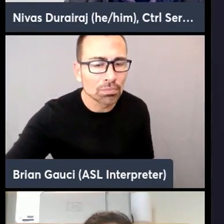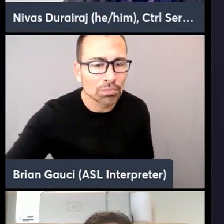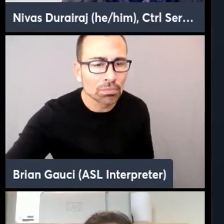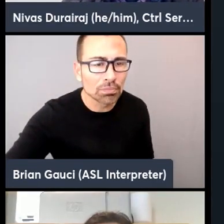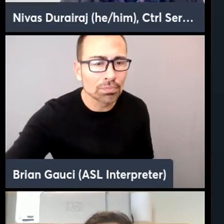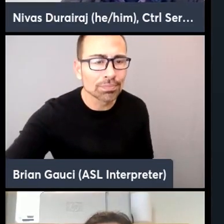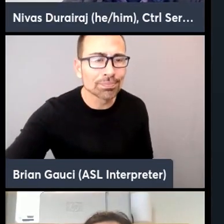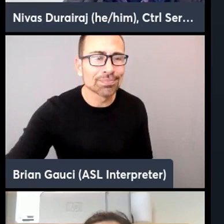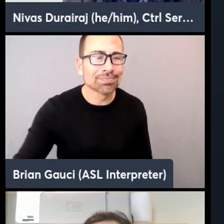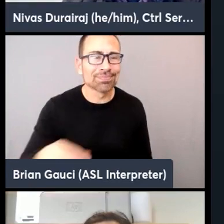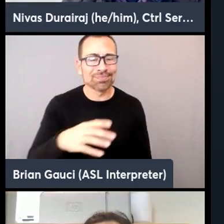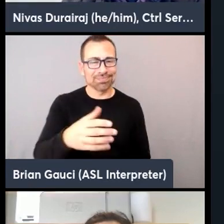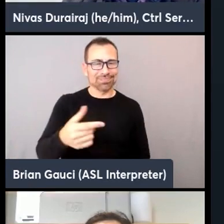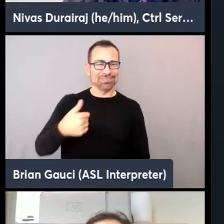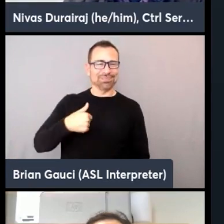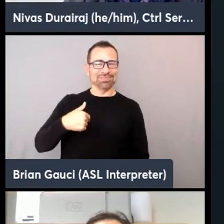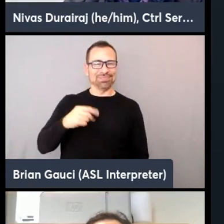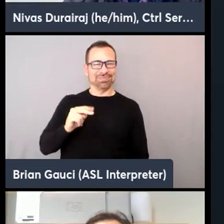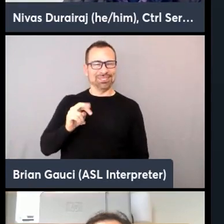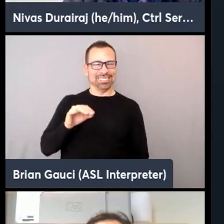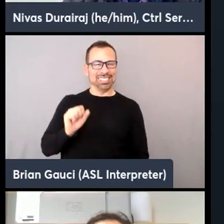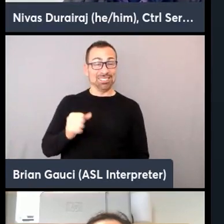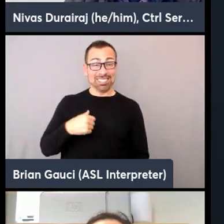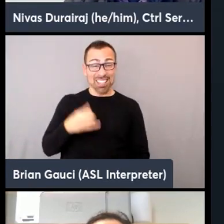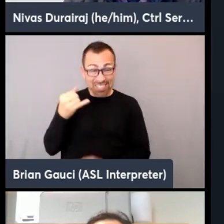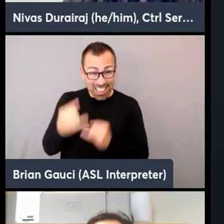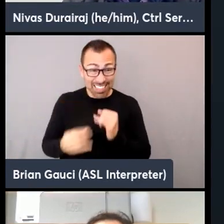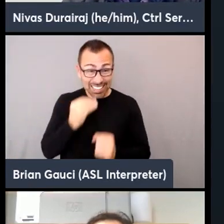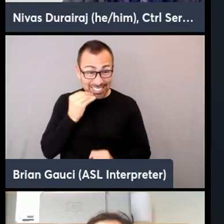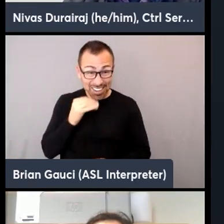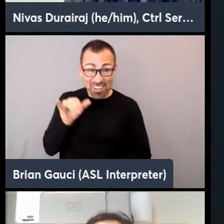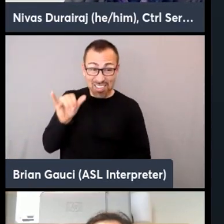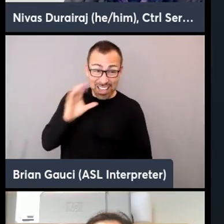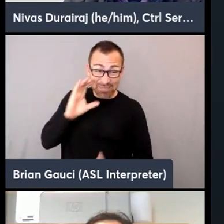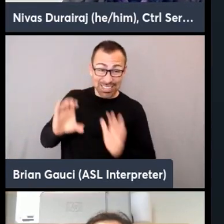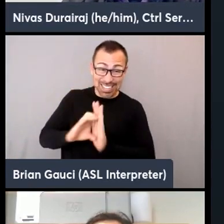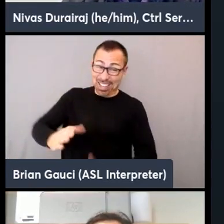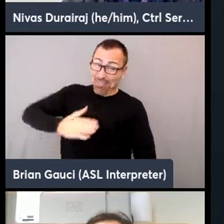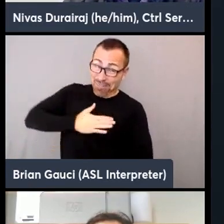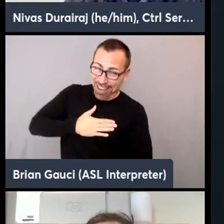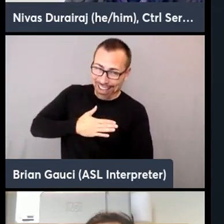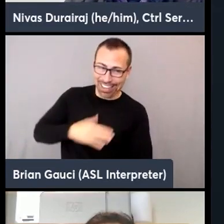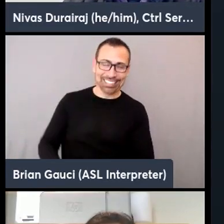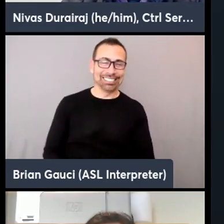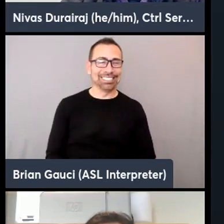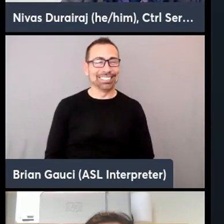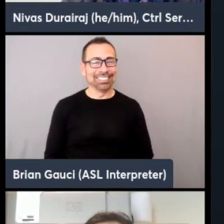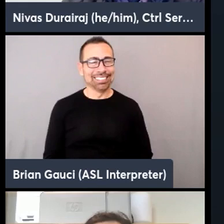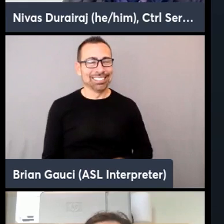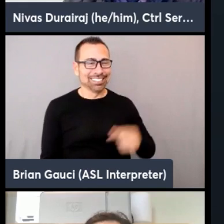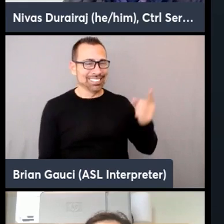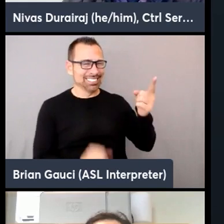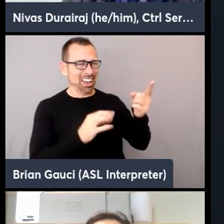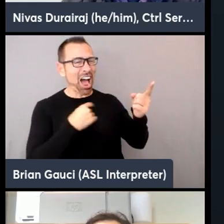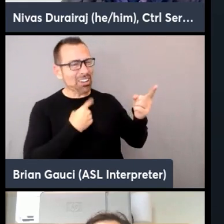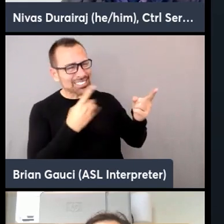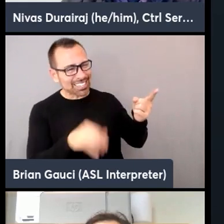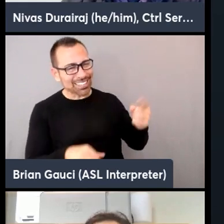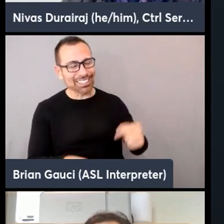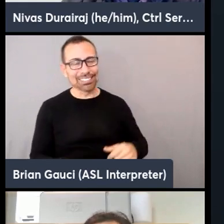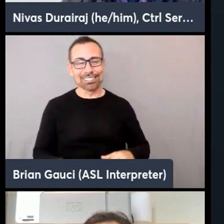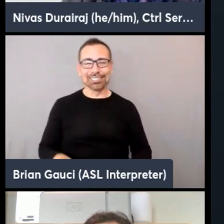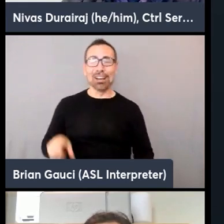mine. I was just about to say that. Thanks for adding new houses home. Yeah. Well, cool.